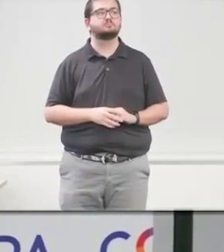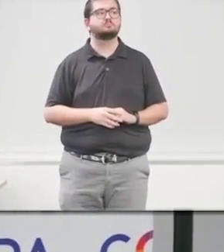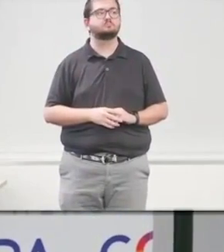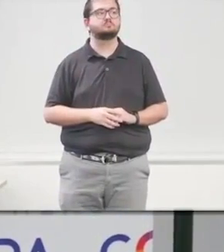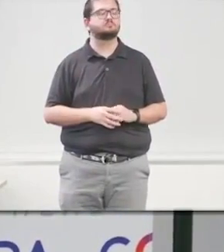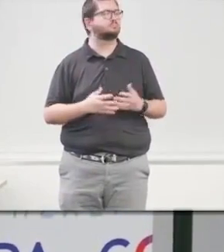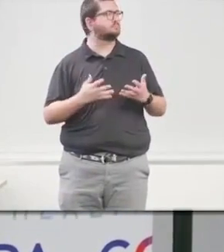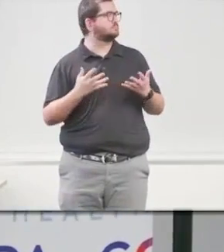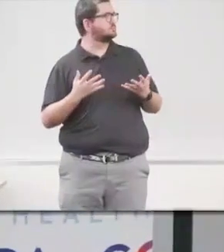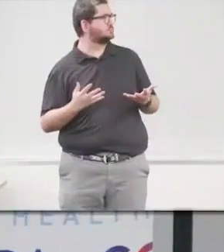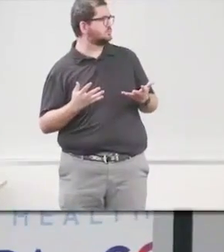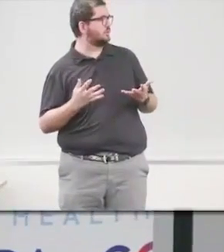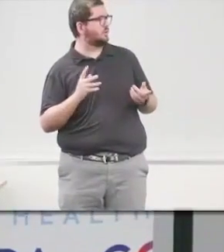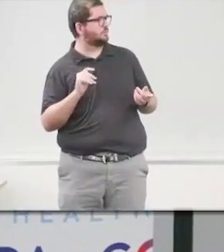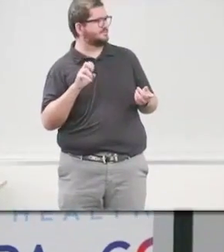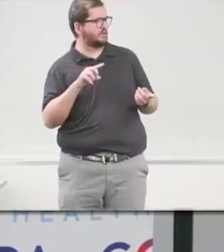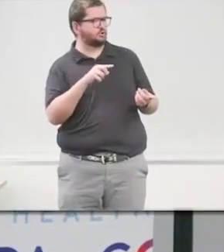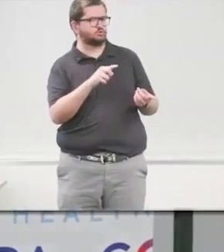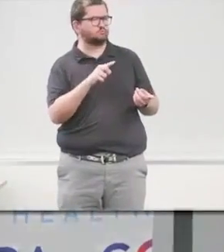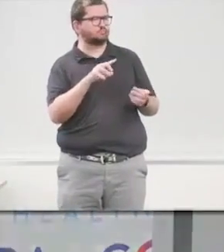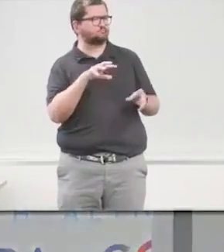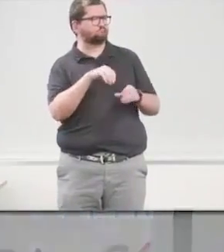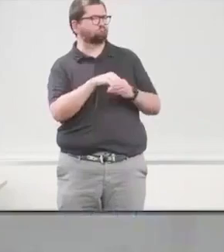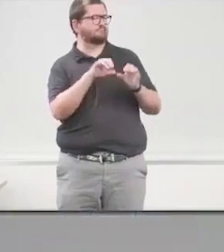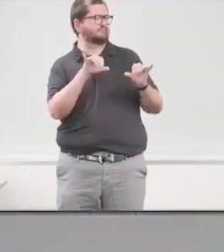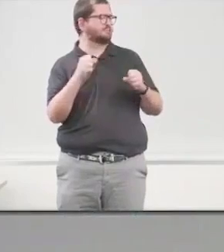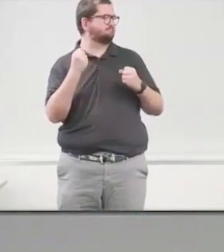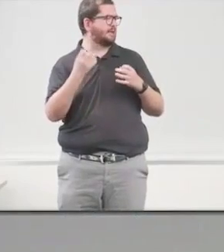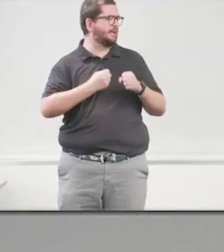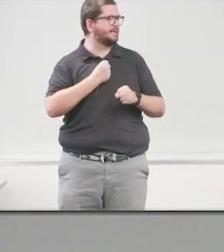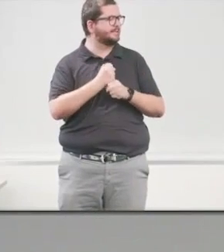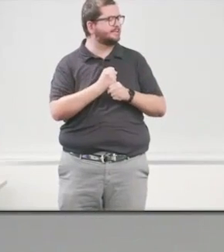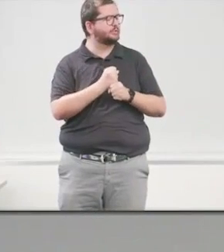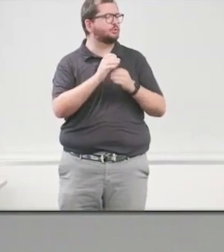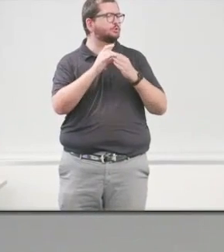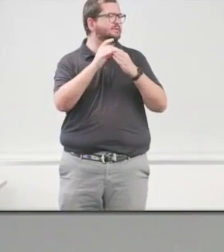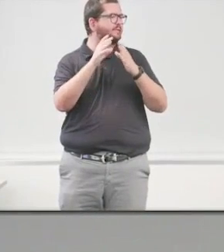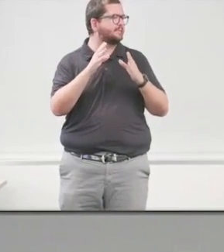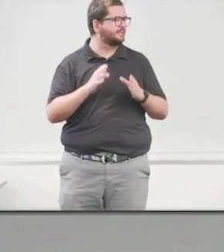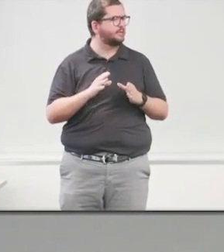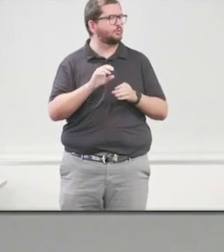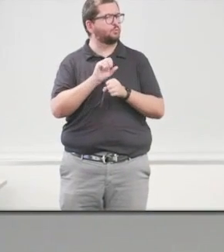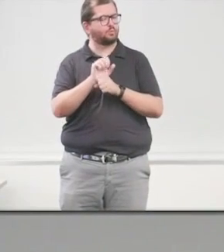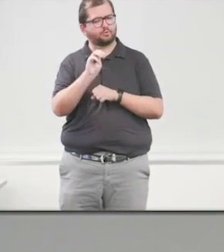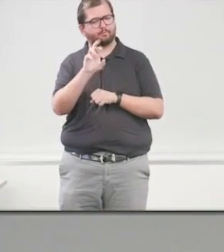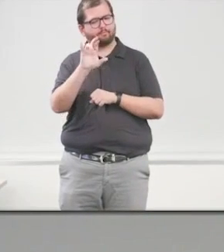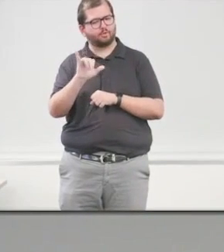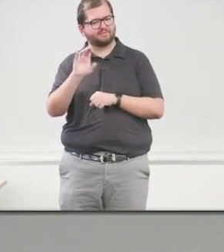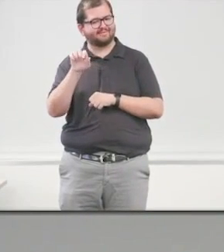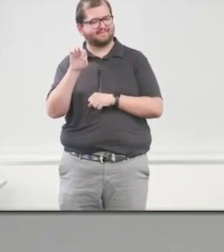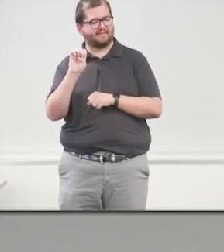So, Tad, you've been part of the system for many years. You've been a leader, and especially in different positions at MercyCare, and now you're the CEO.